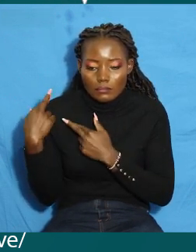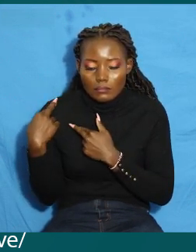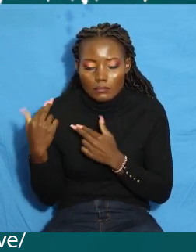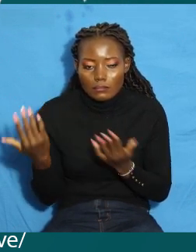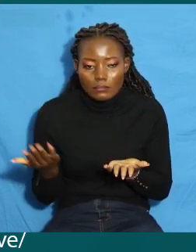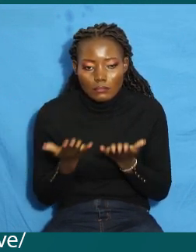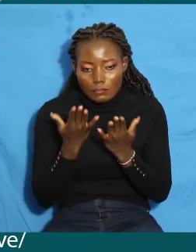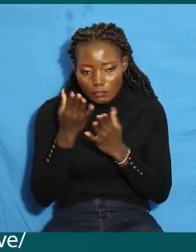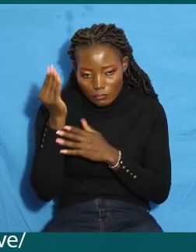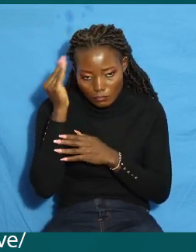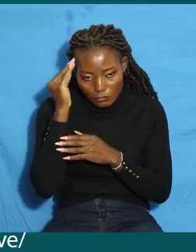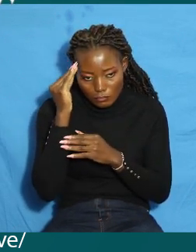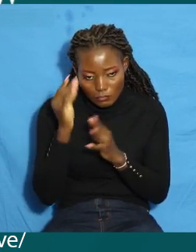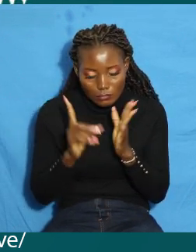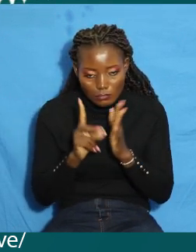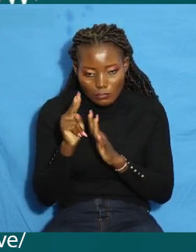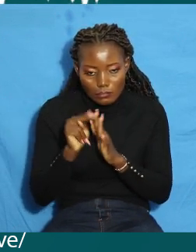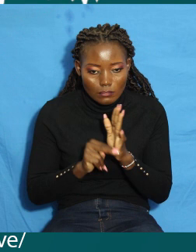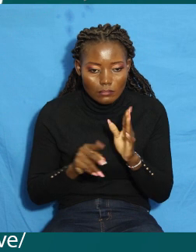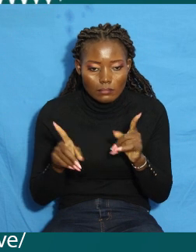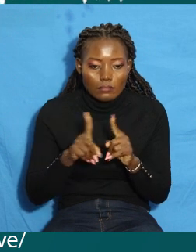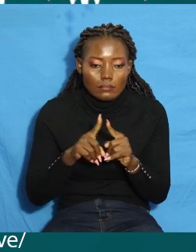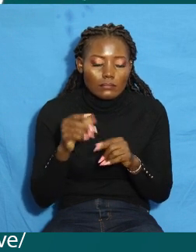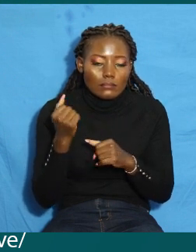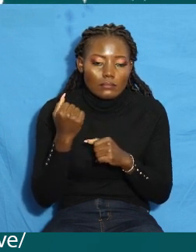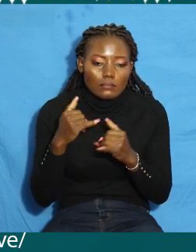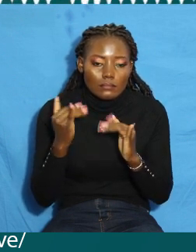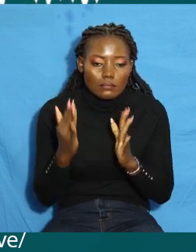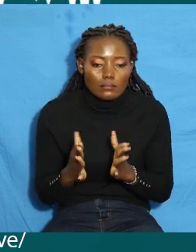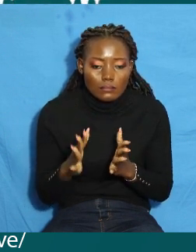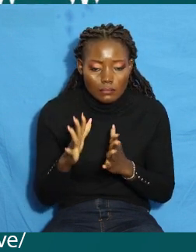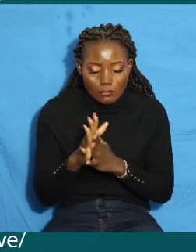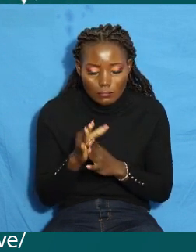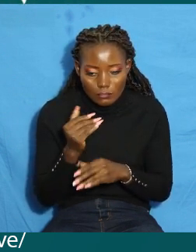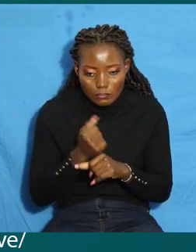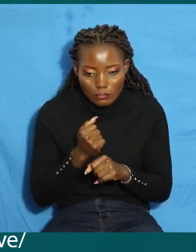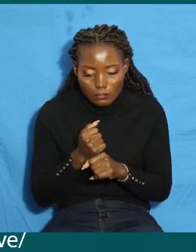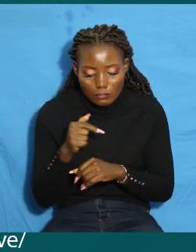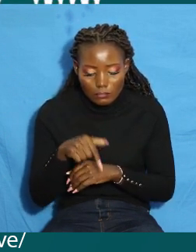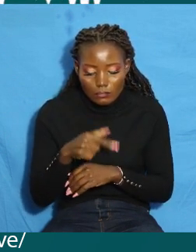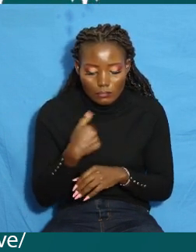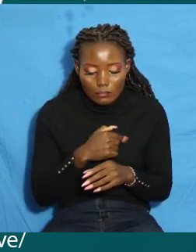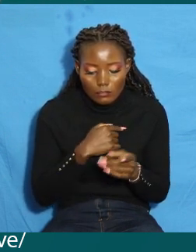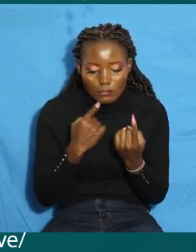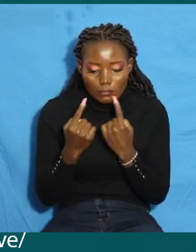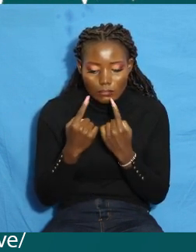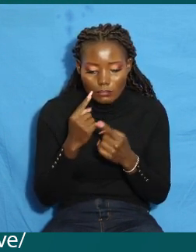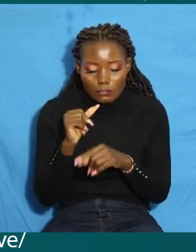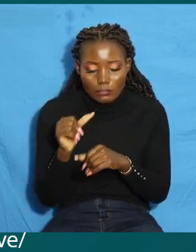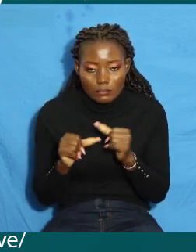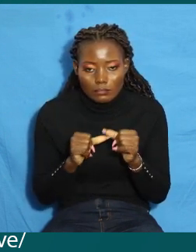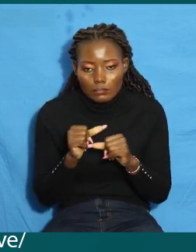education, development, and athlete performance, today we're going to talk about